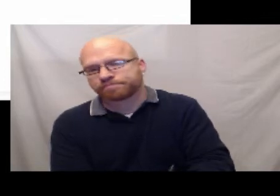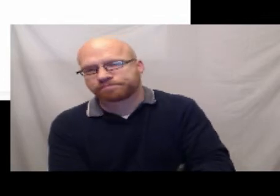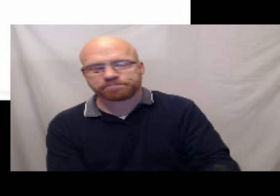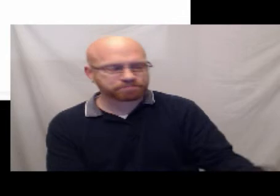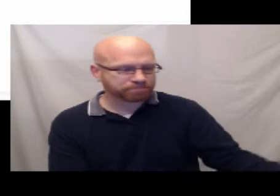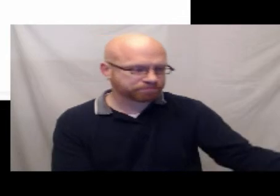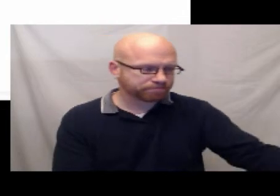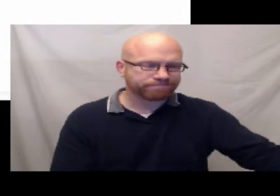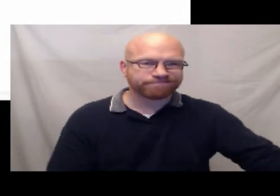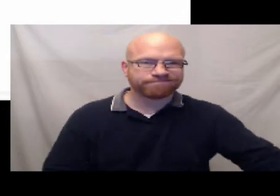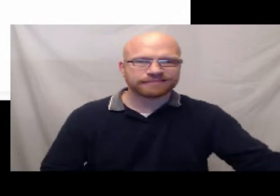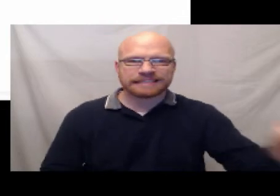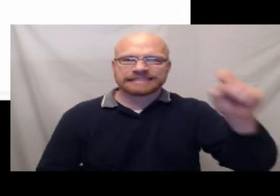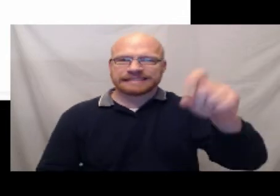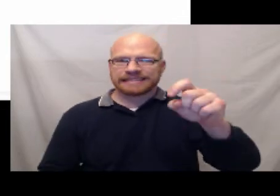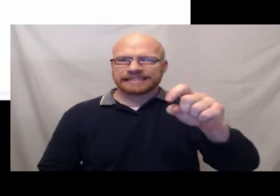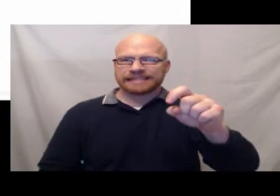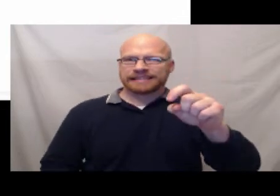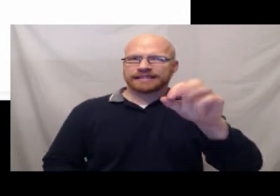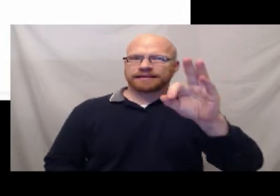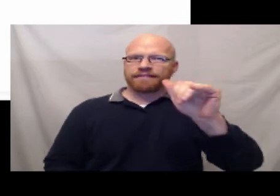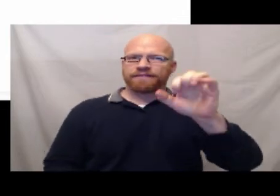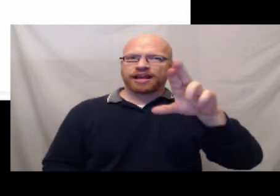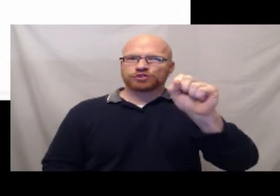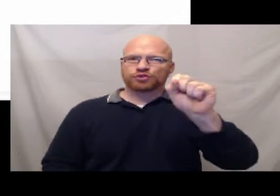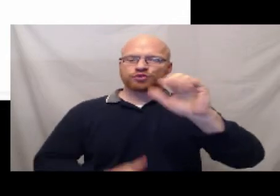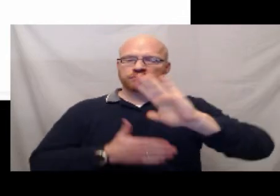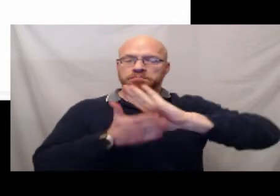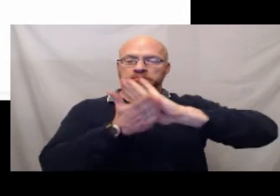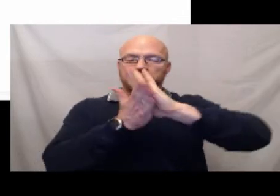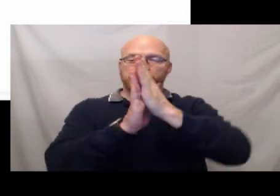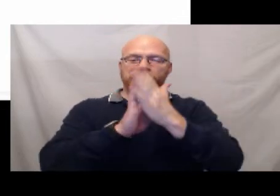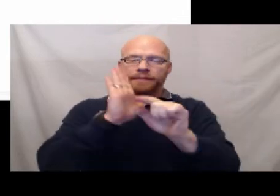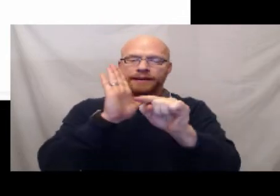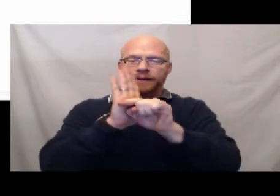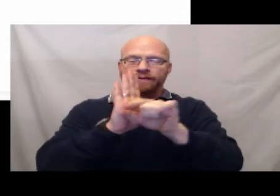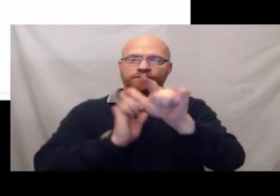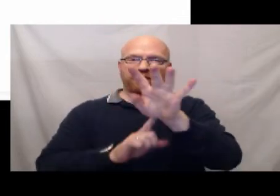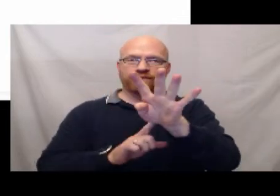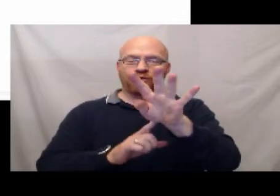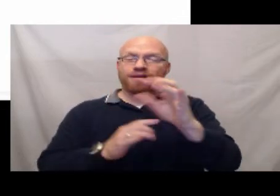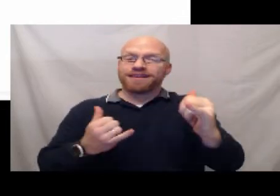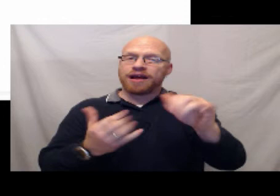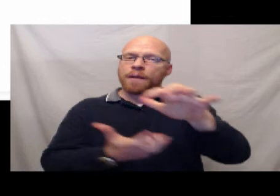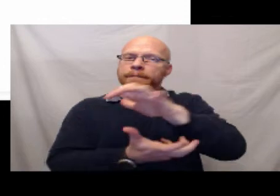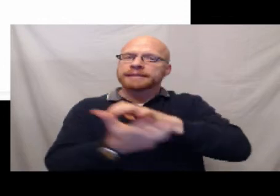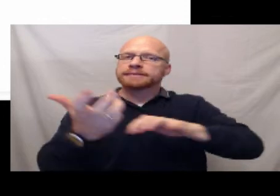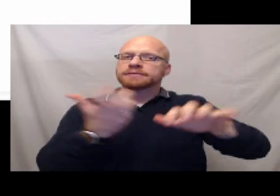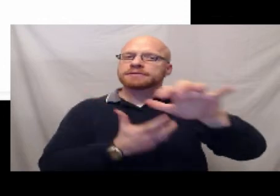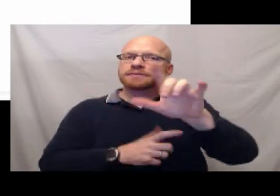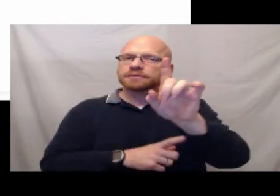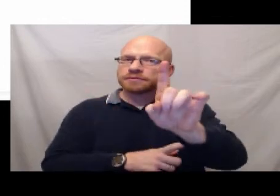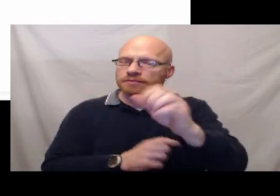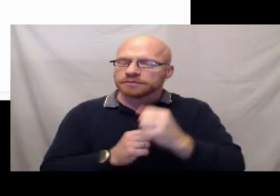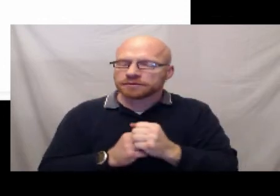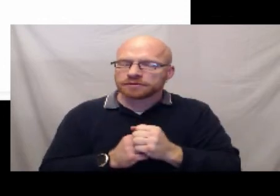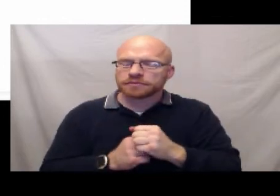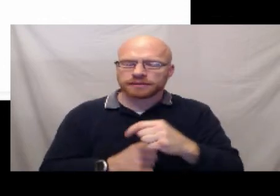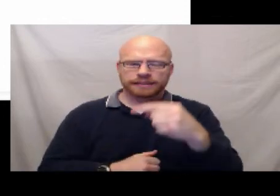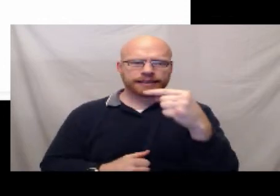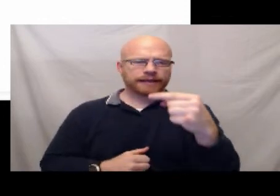I need factors of 24 to be a negative 24. So a